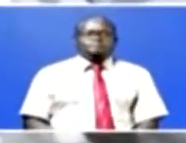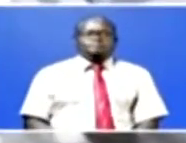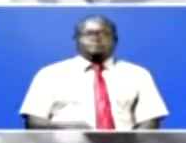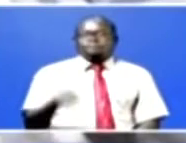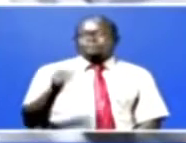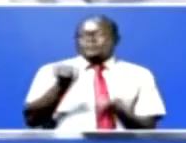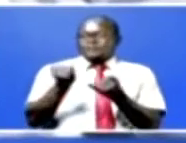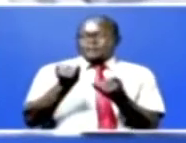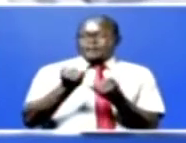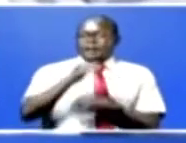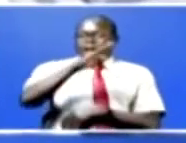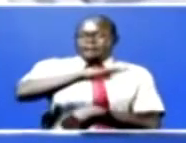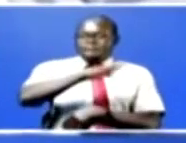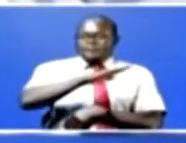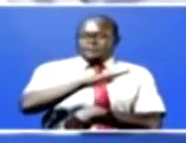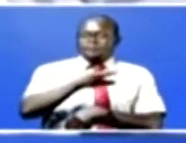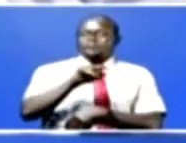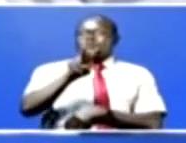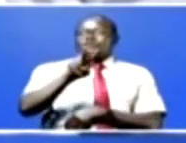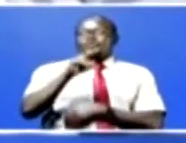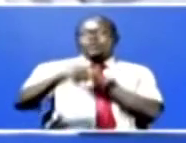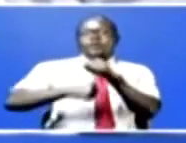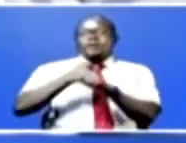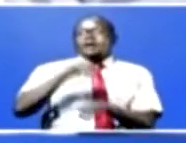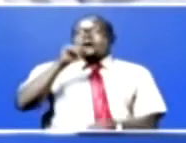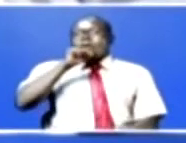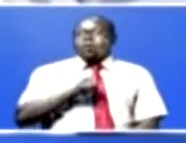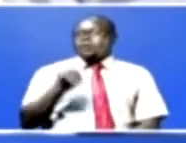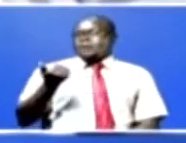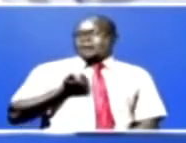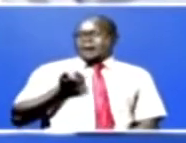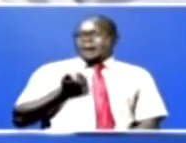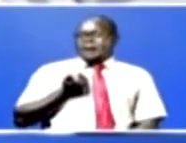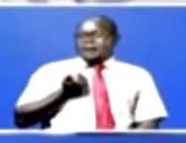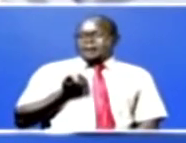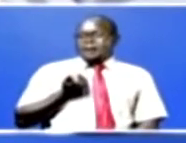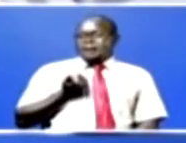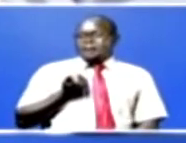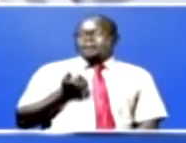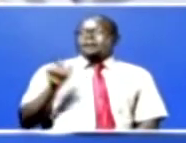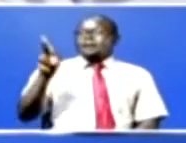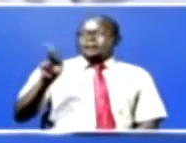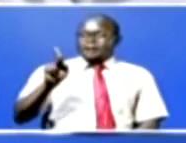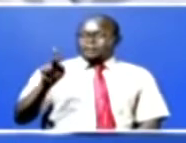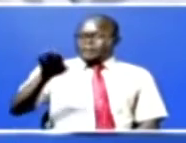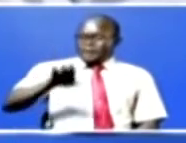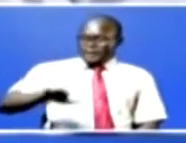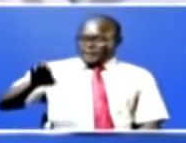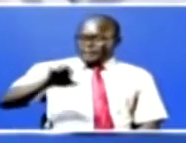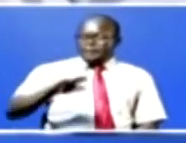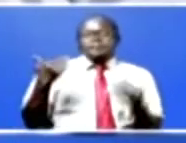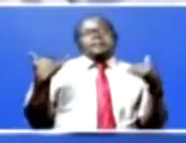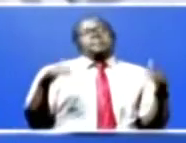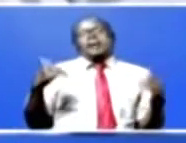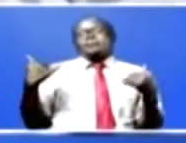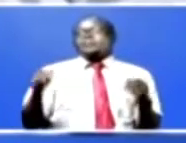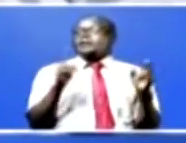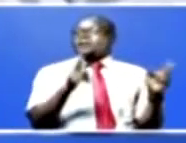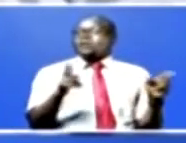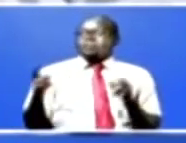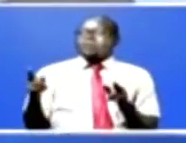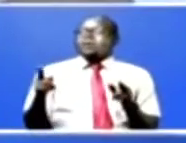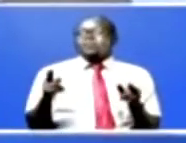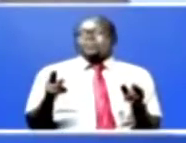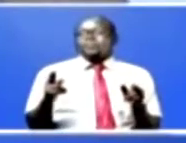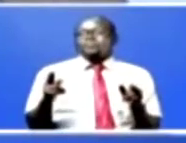On Saturday evening, two-year-old baby Razel and other children from the neighborhood of Nyamavila village in Kayole Estate were playing like they do every other